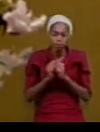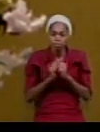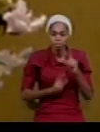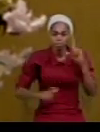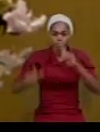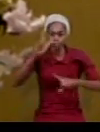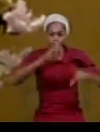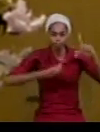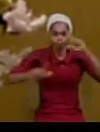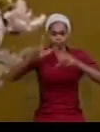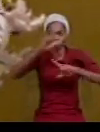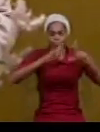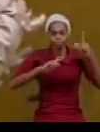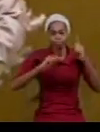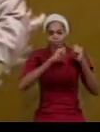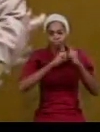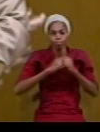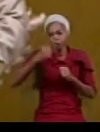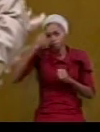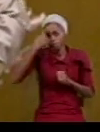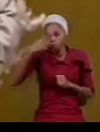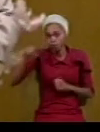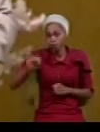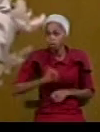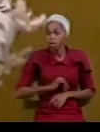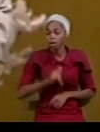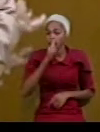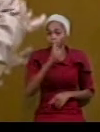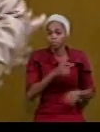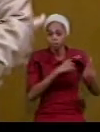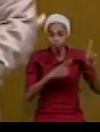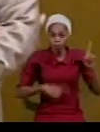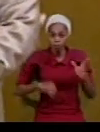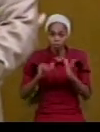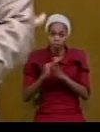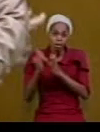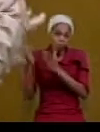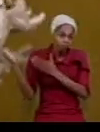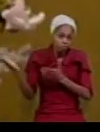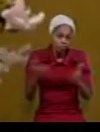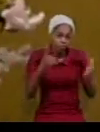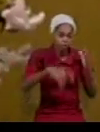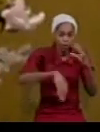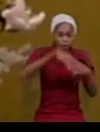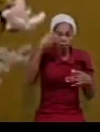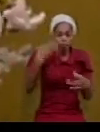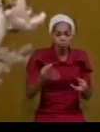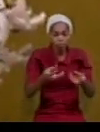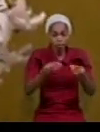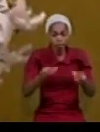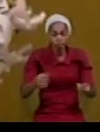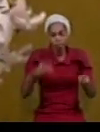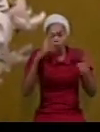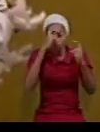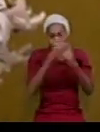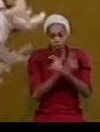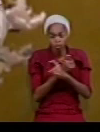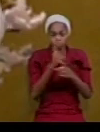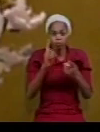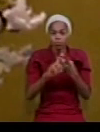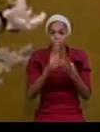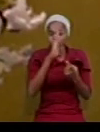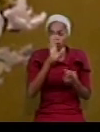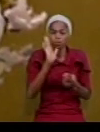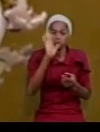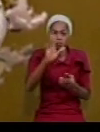go. For I am the Lord that bringeth you out of the land of Egypt to be your God.